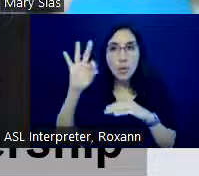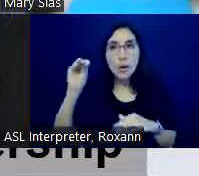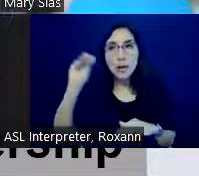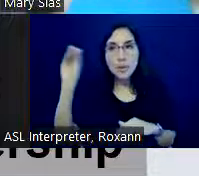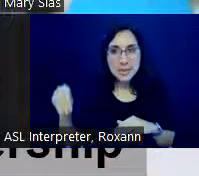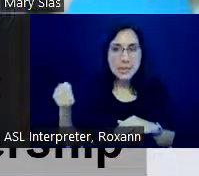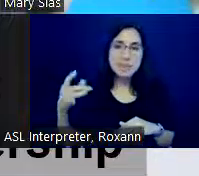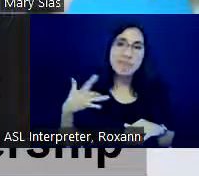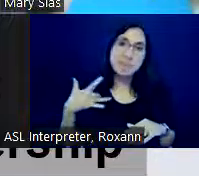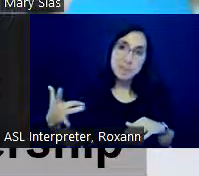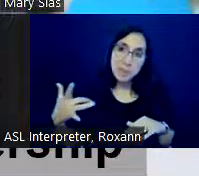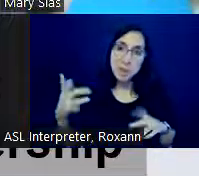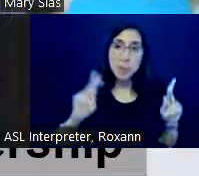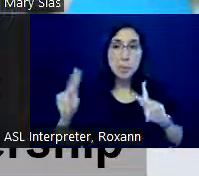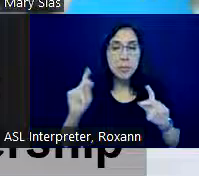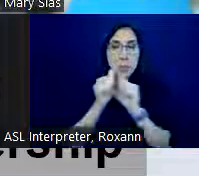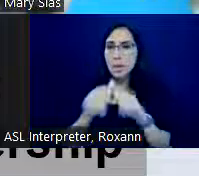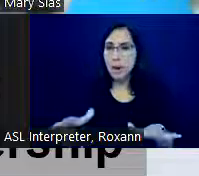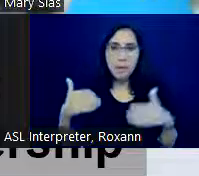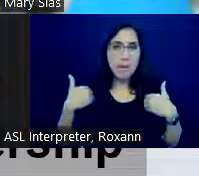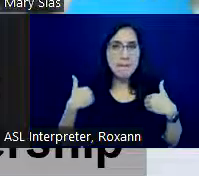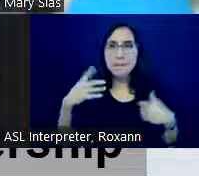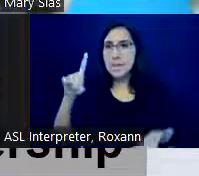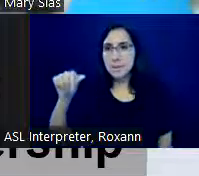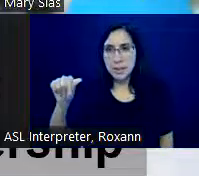neurotypical, people without a disability.